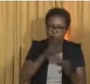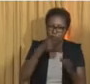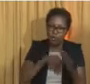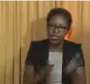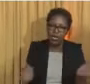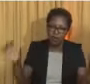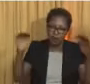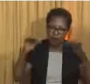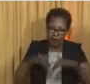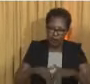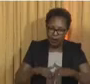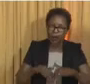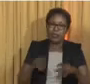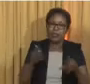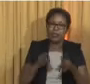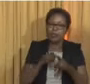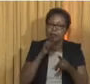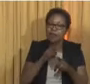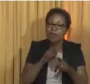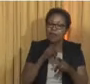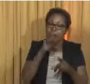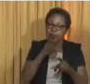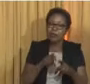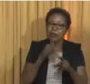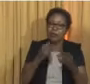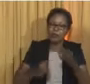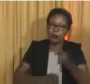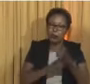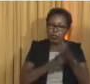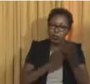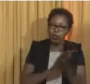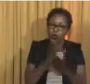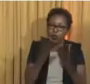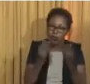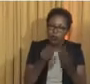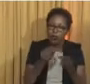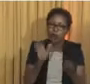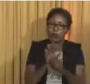amendment should be supported by a simple majority of the citizens.